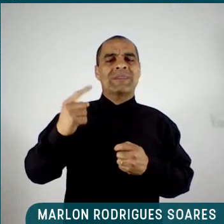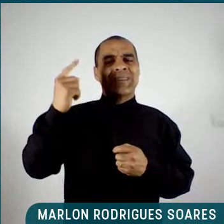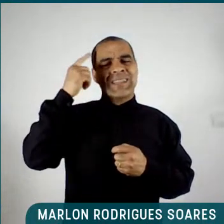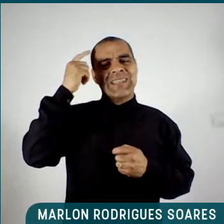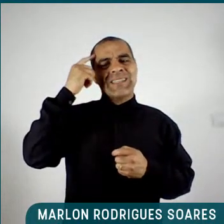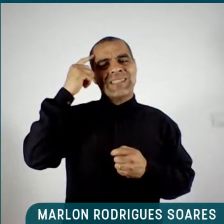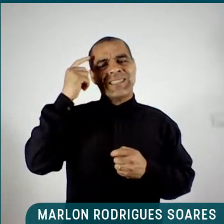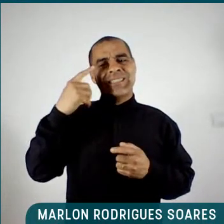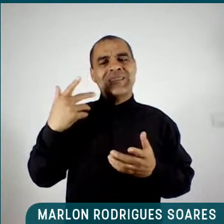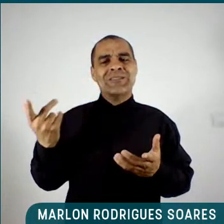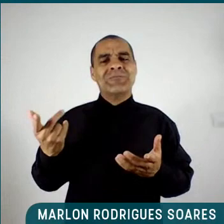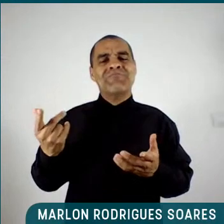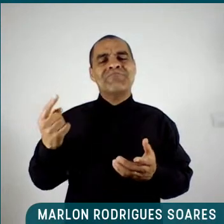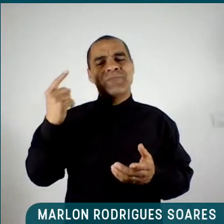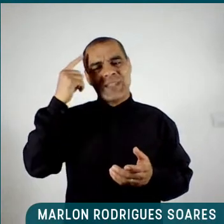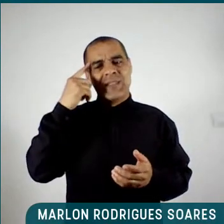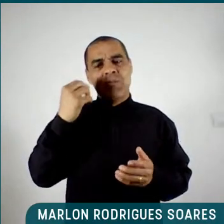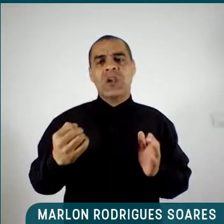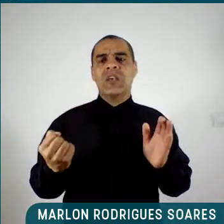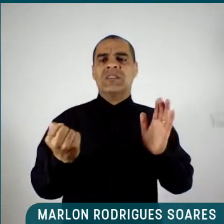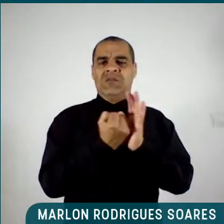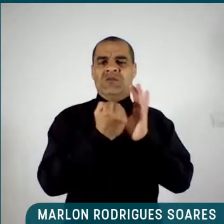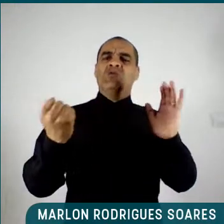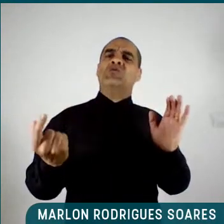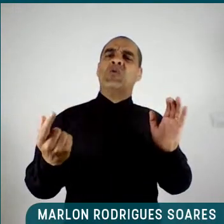and because